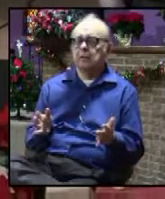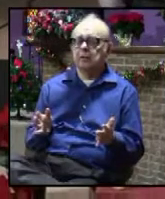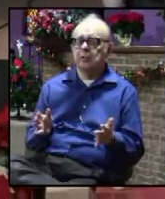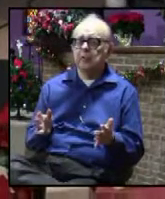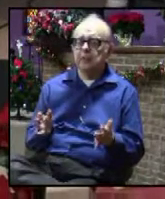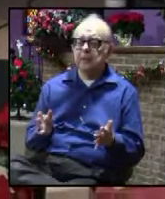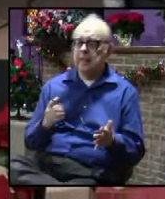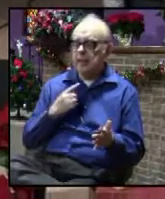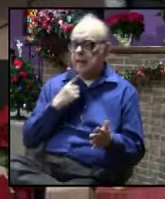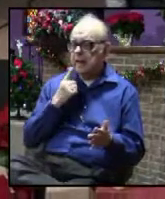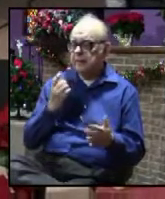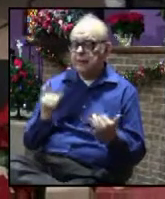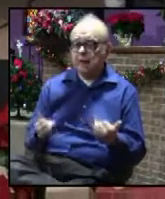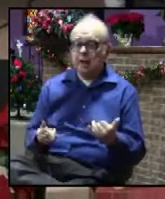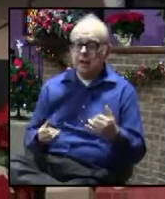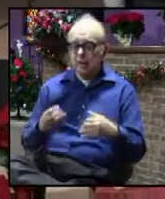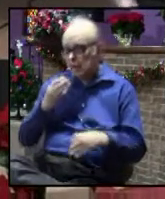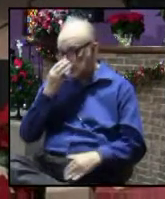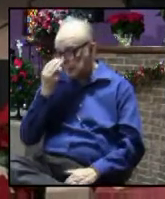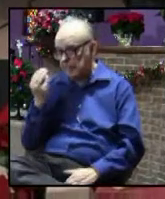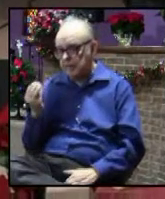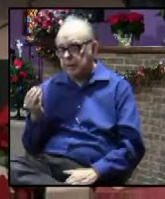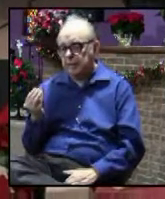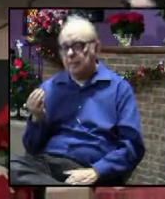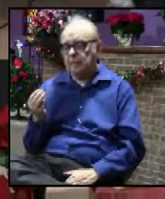and said, now Mary,